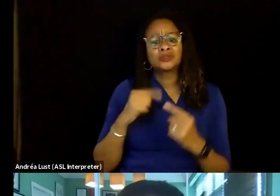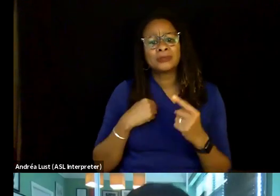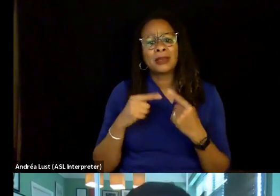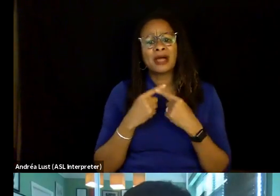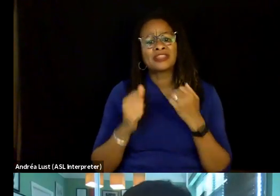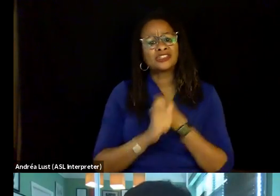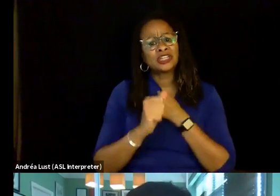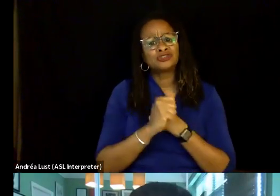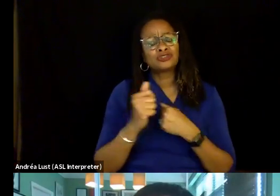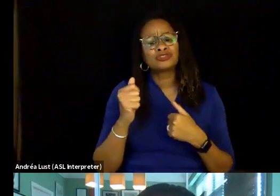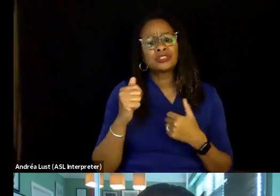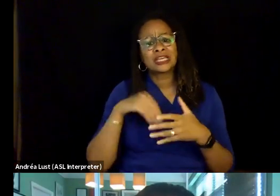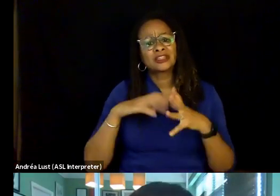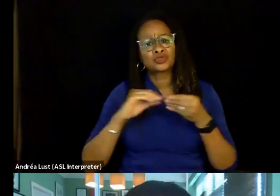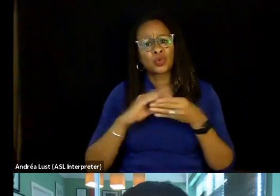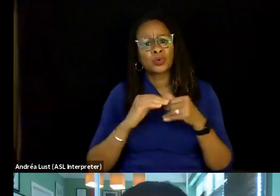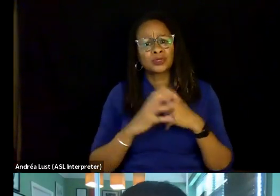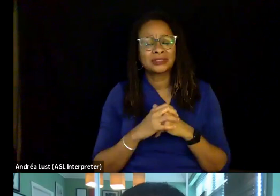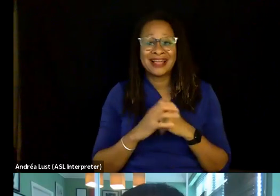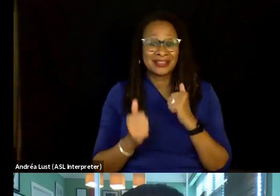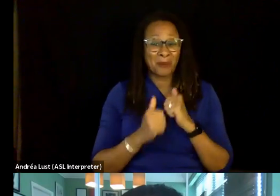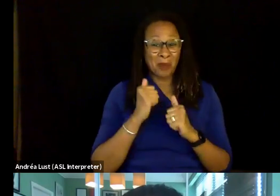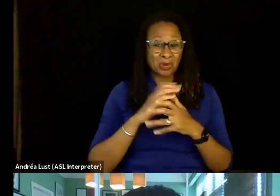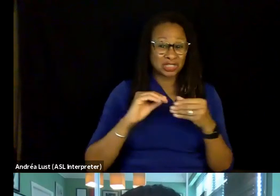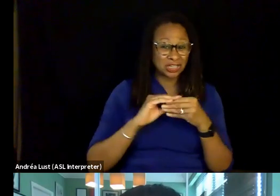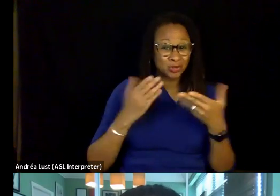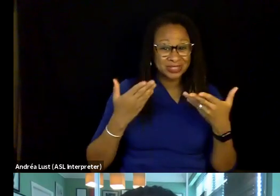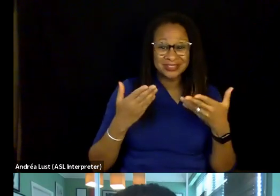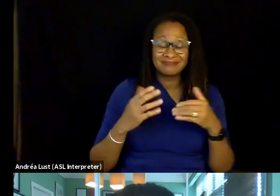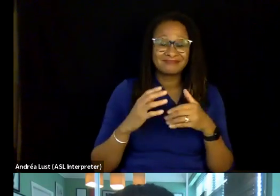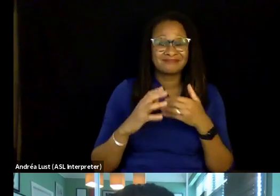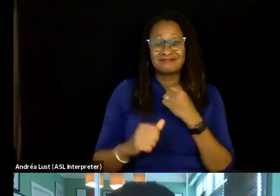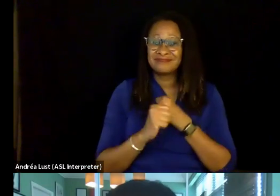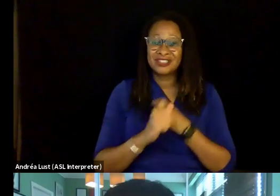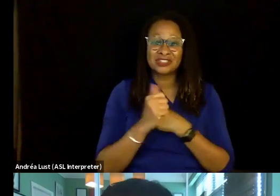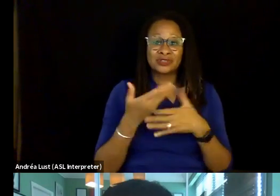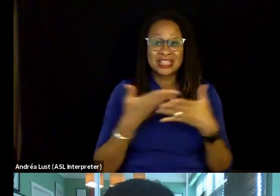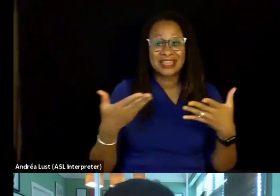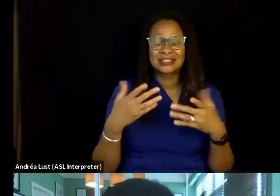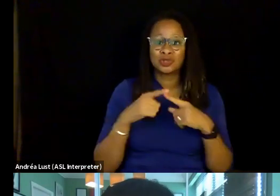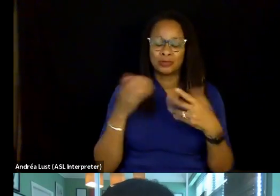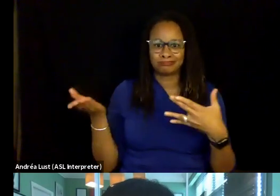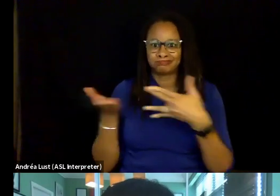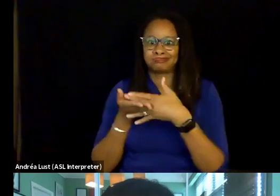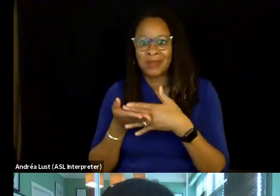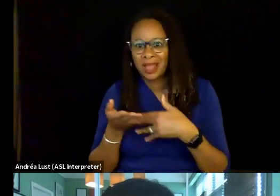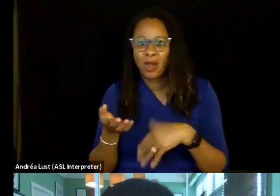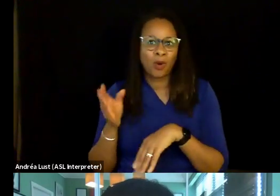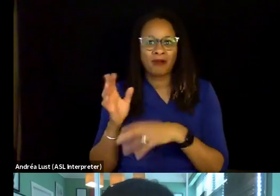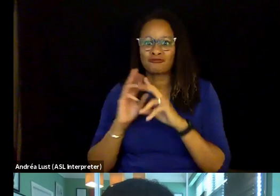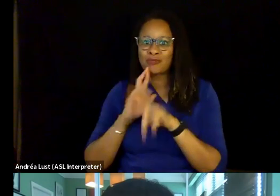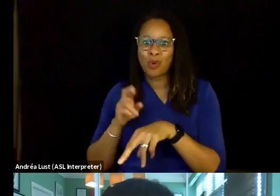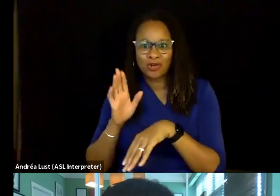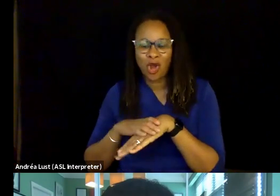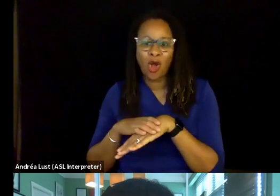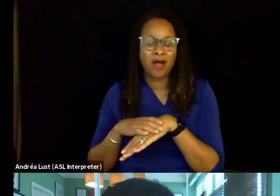Like, you know, this is about the most dangerous thing you can do in the Philippines, to report, to cover the war on drugs. So how did you protect your